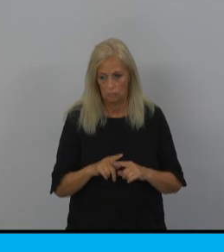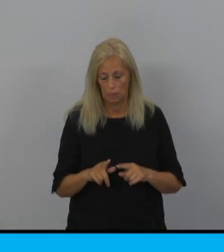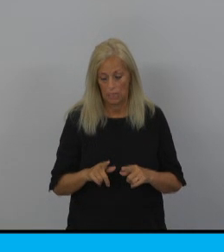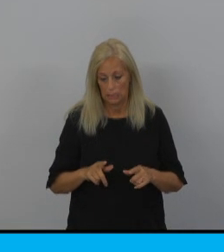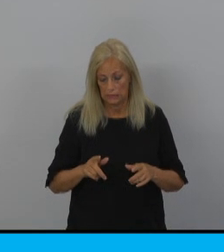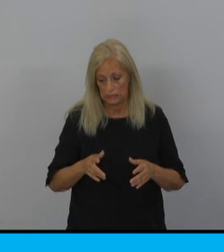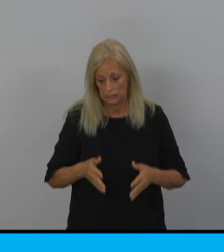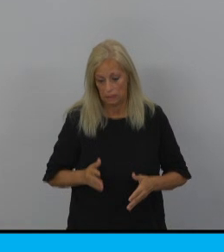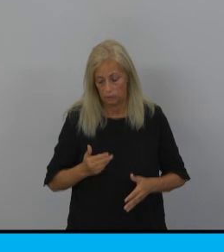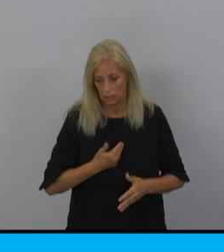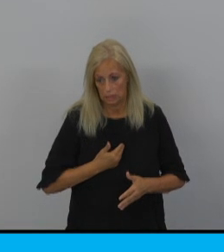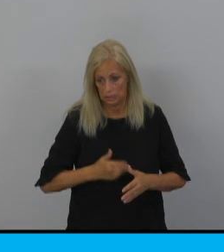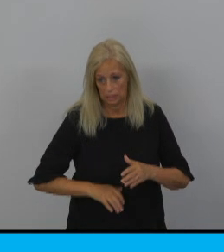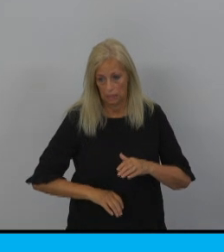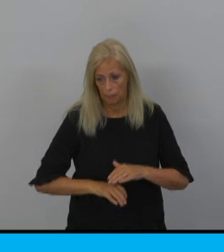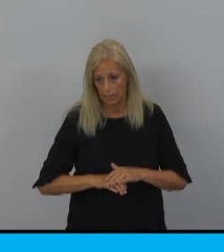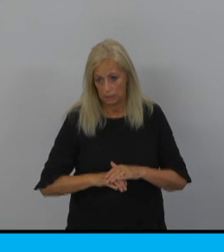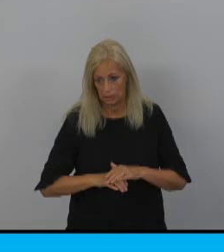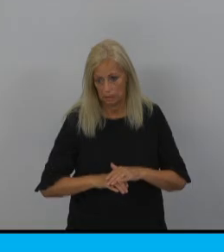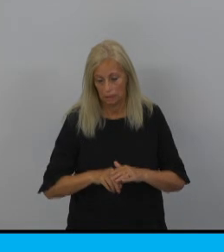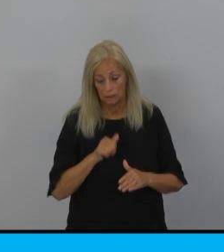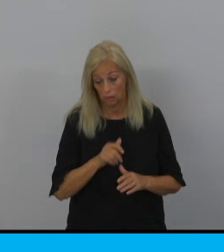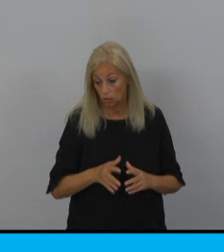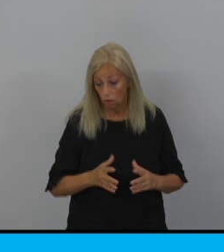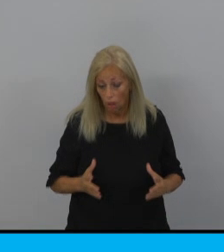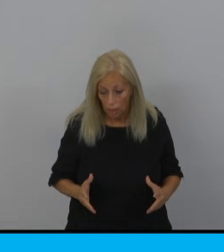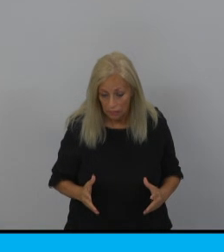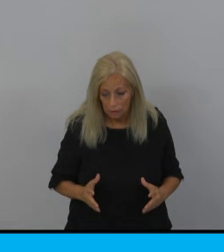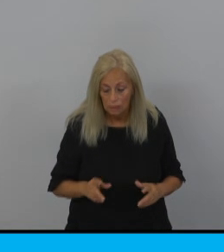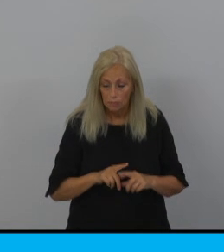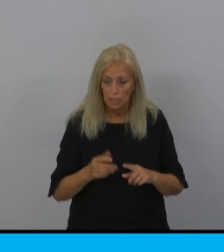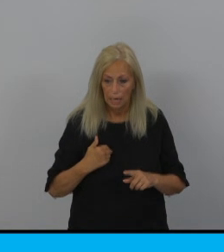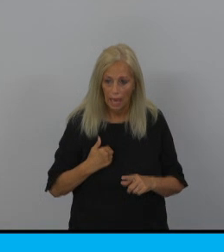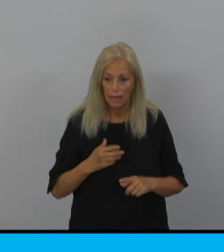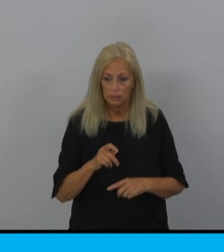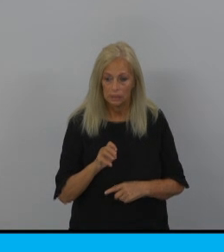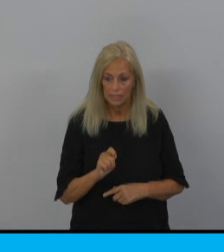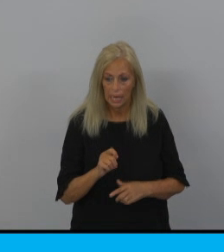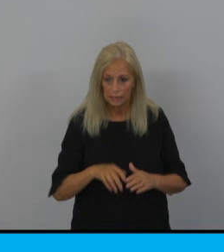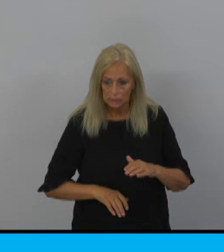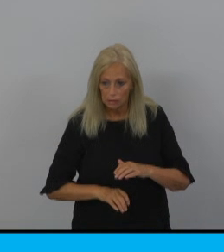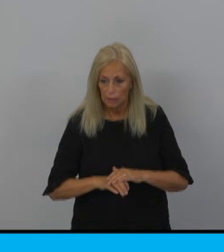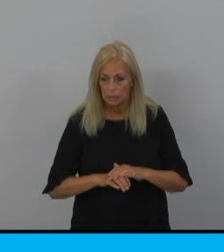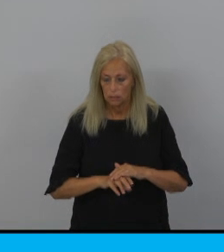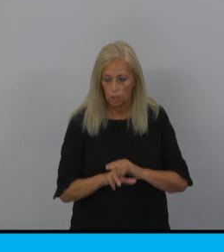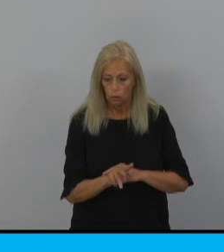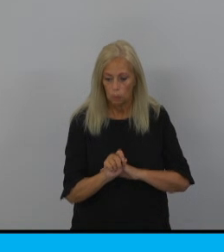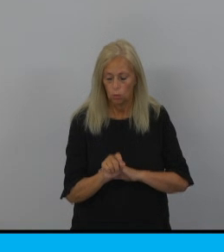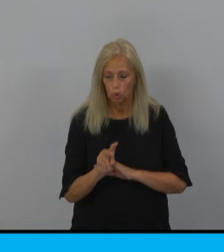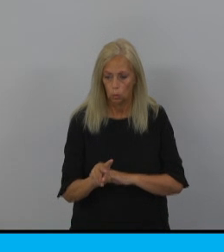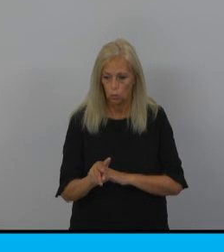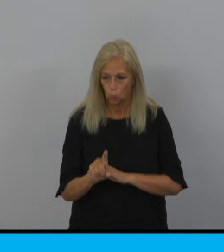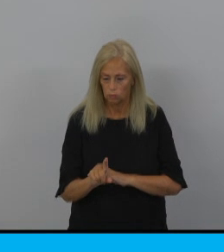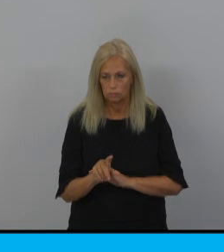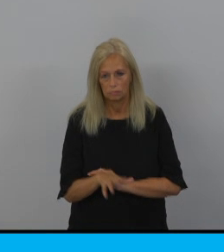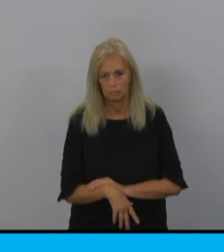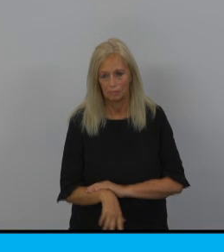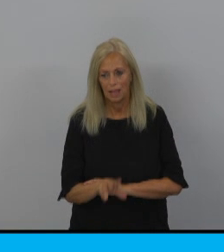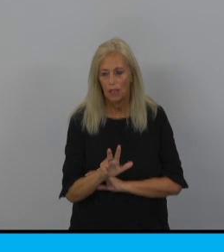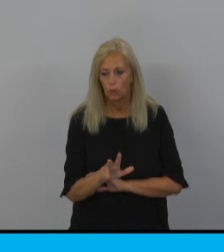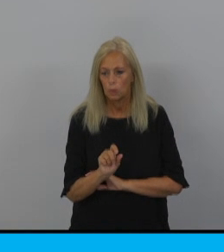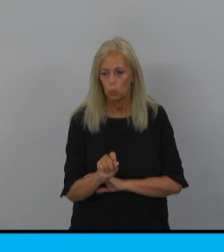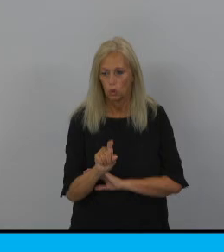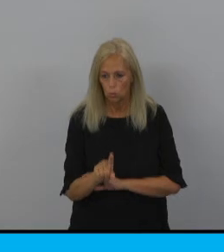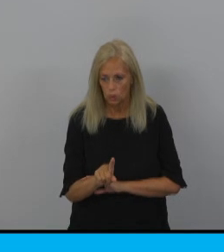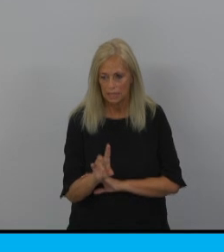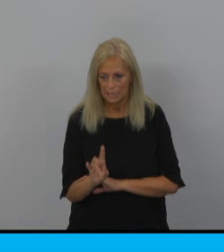capacity. Now, it's not a lot of capacity, but we do have a tax rate capacity of 3.17 cents if we wanted